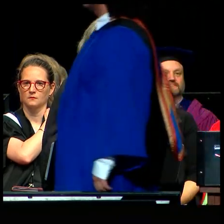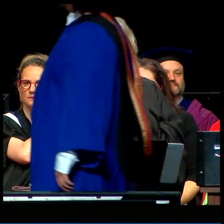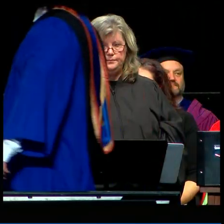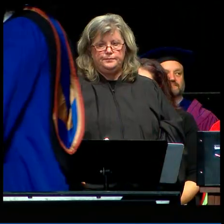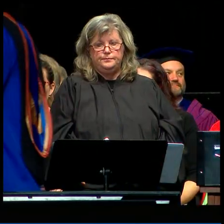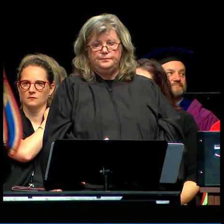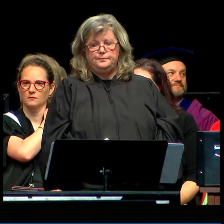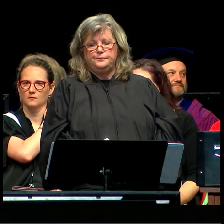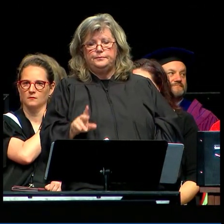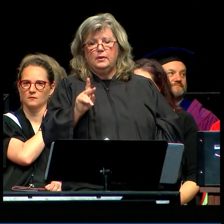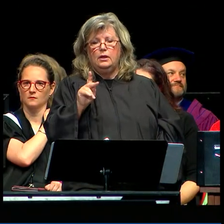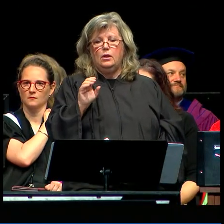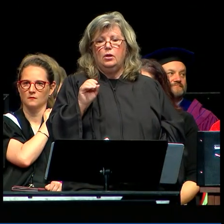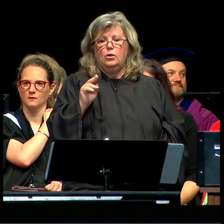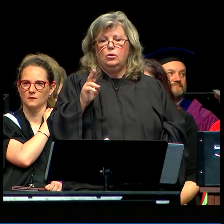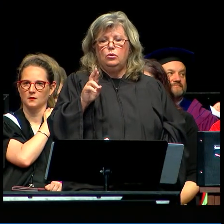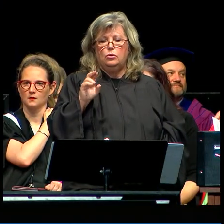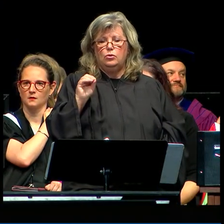Kurosh Farokzad.